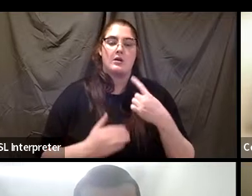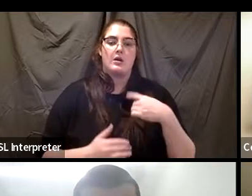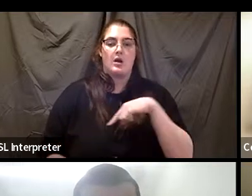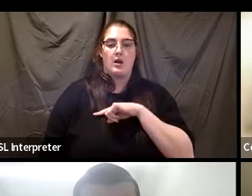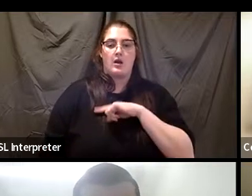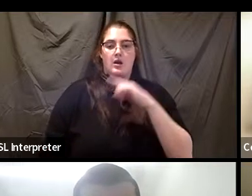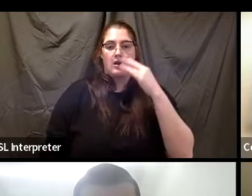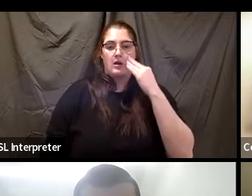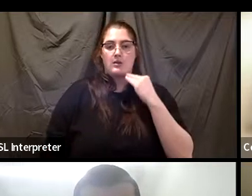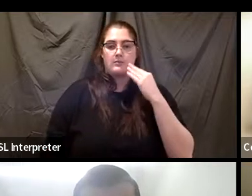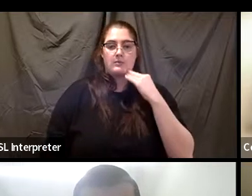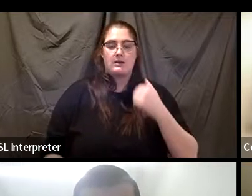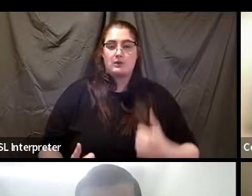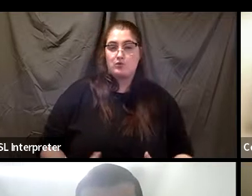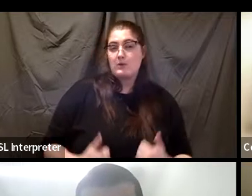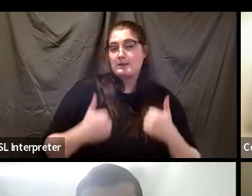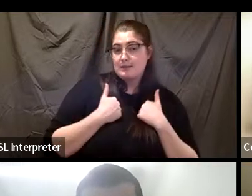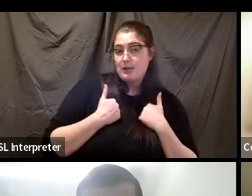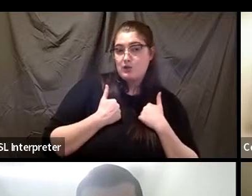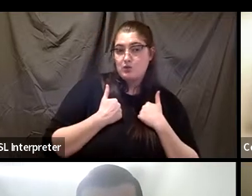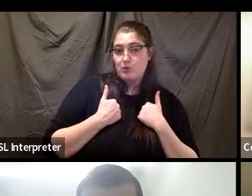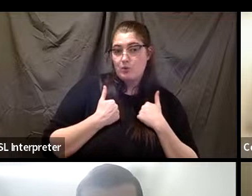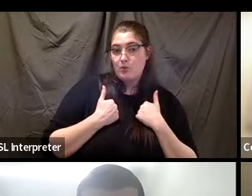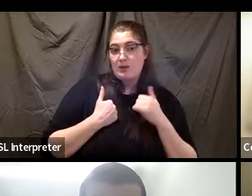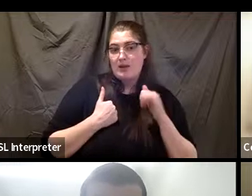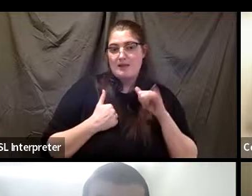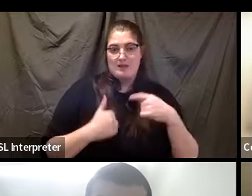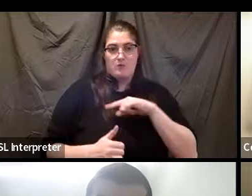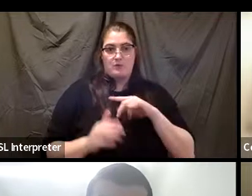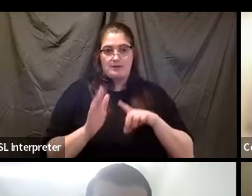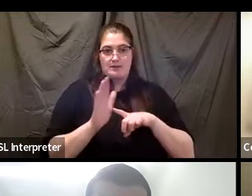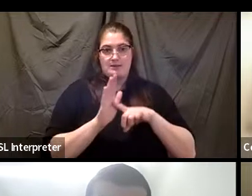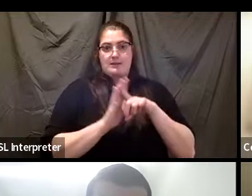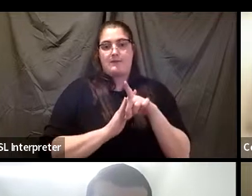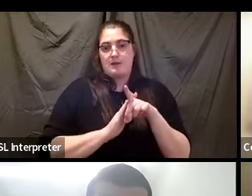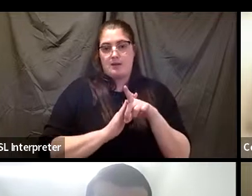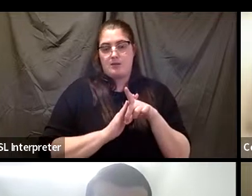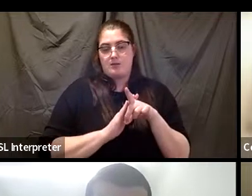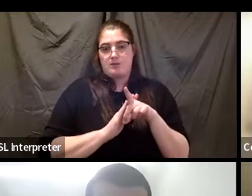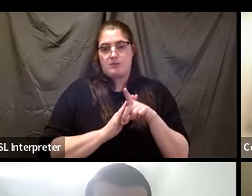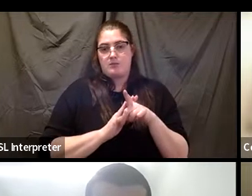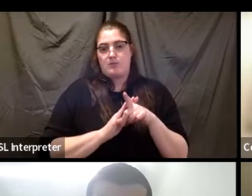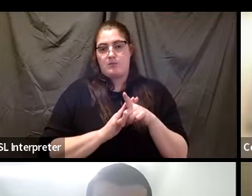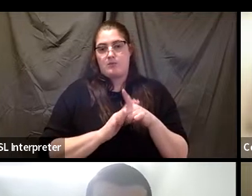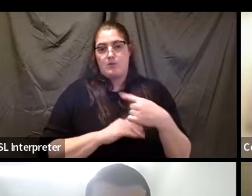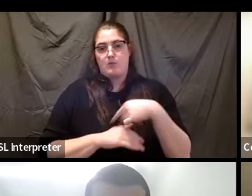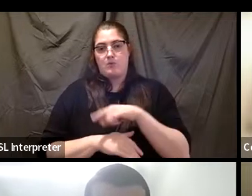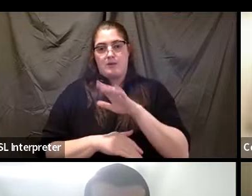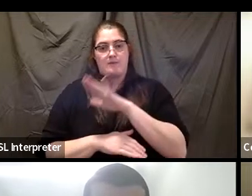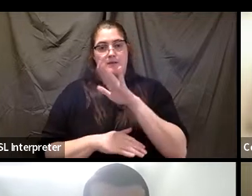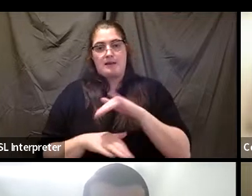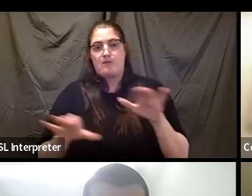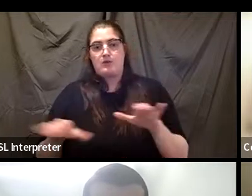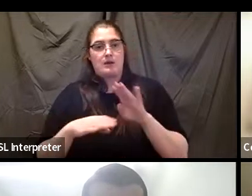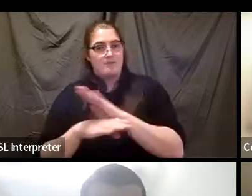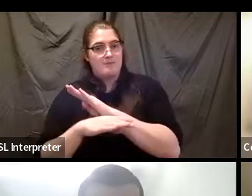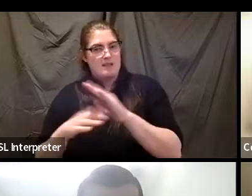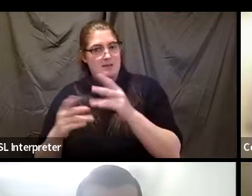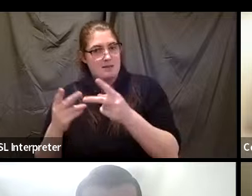experience is residential, and that's what we develop. So we've never done the commercial